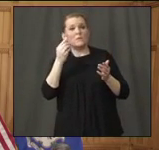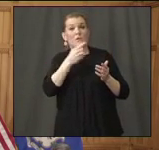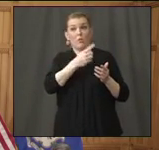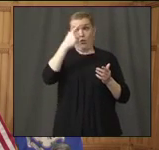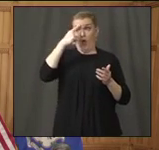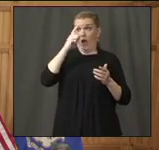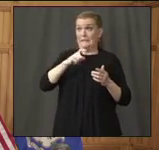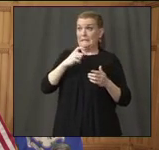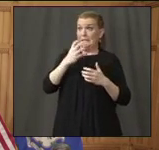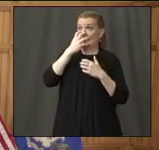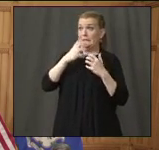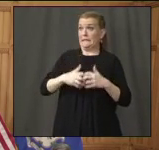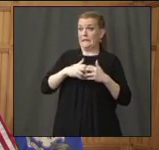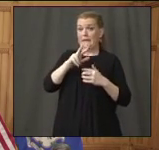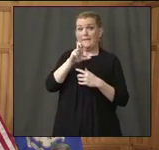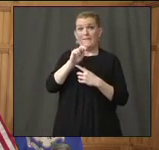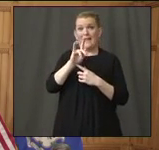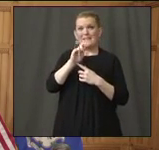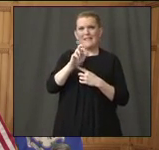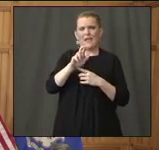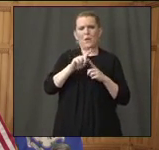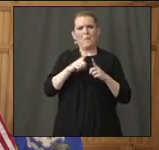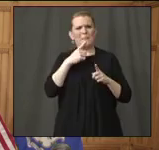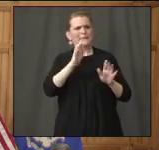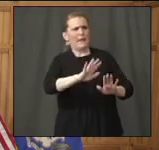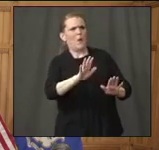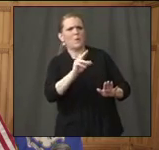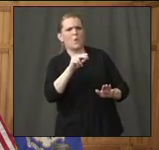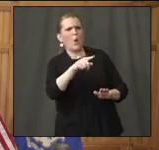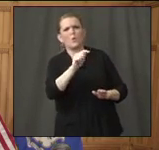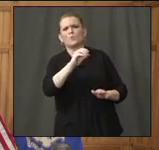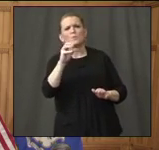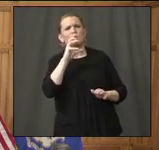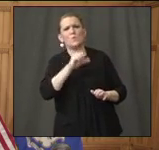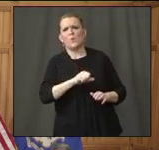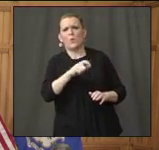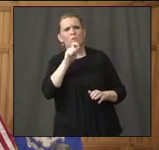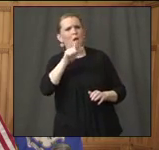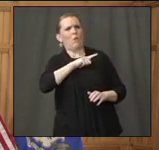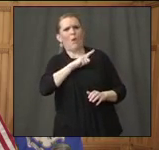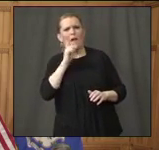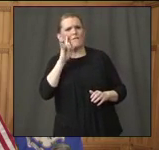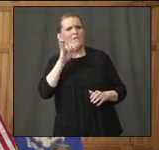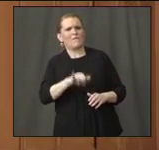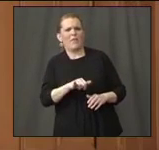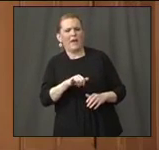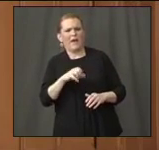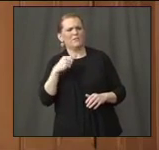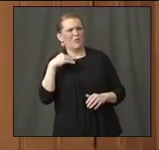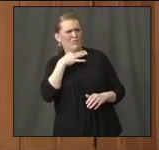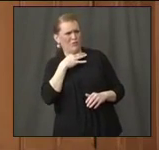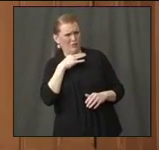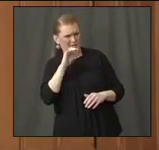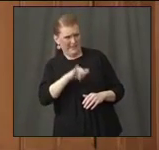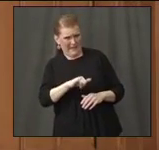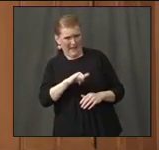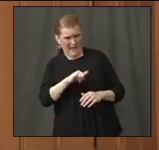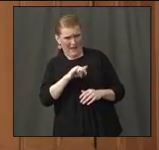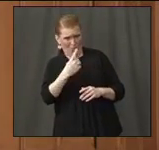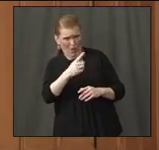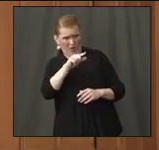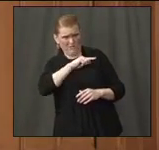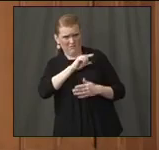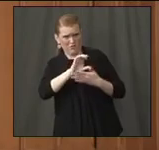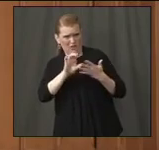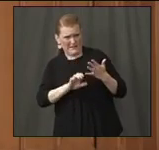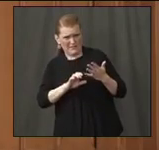a patient must fit before being placed on a ventilator? Does age matter? No, it absolutely does not. We have not